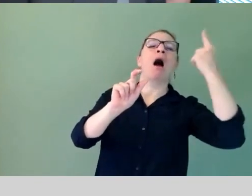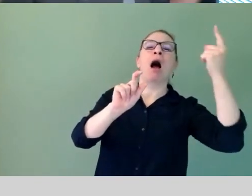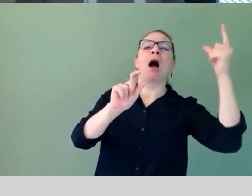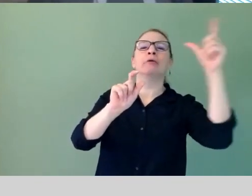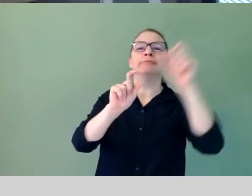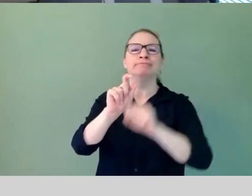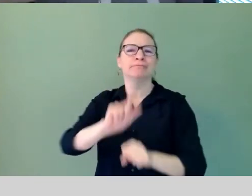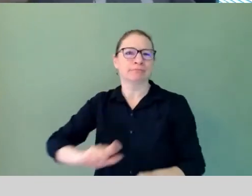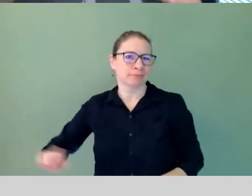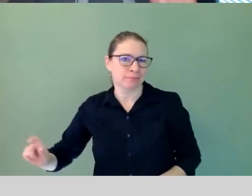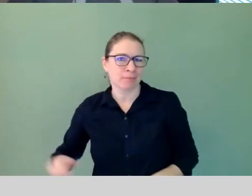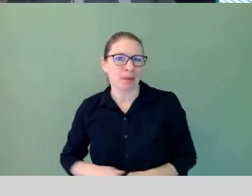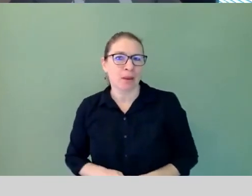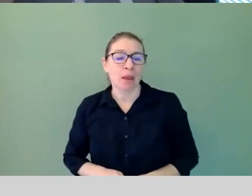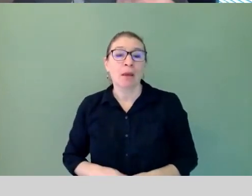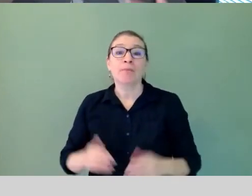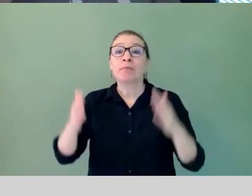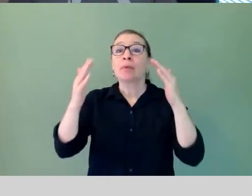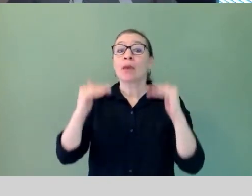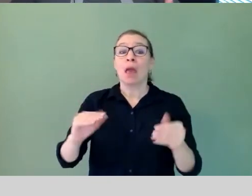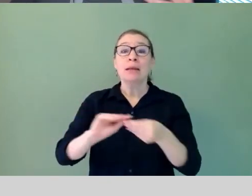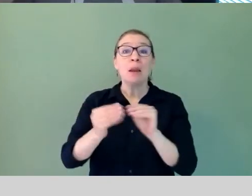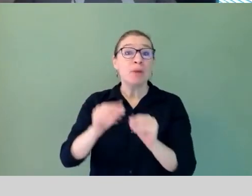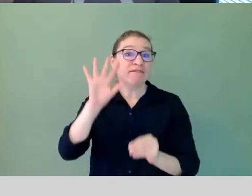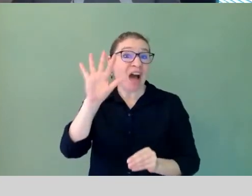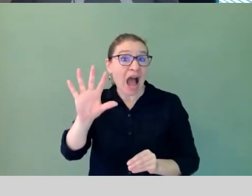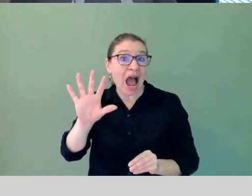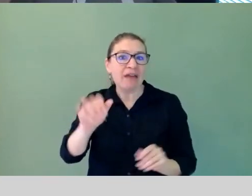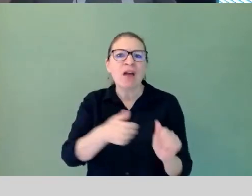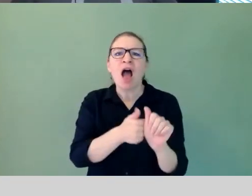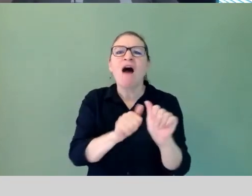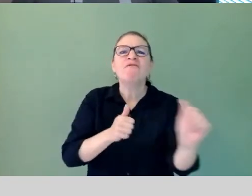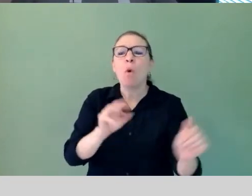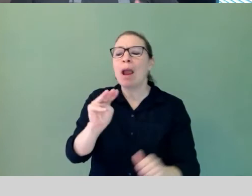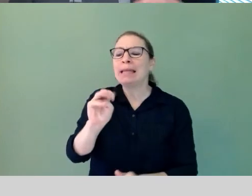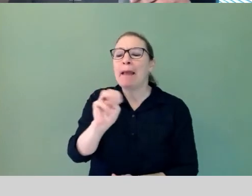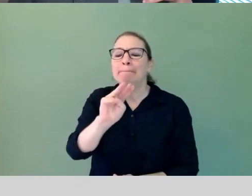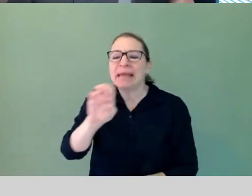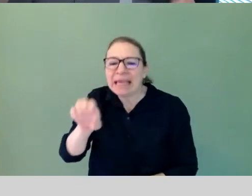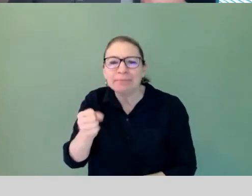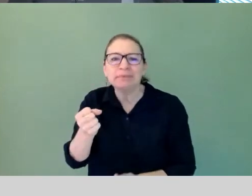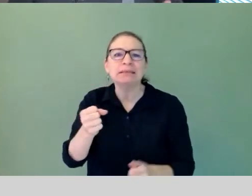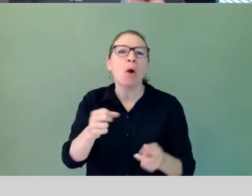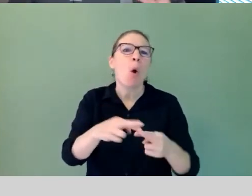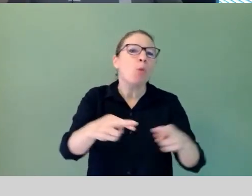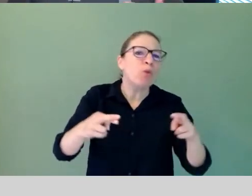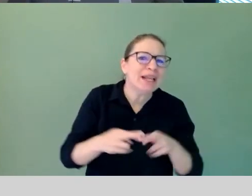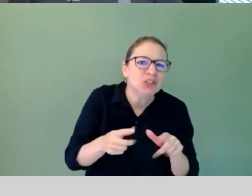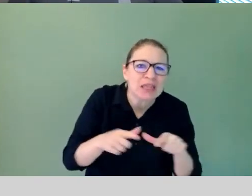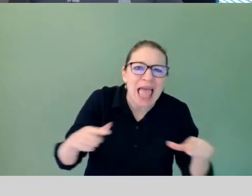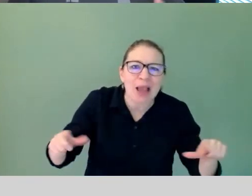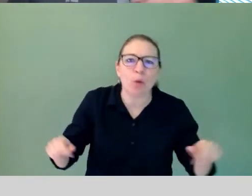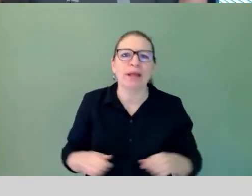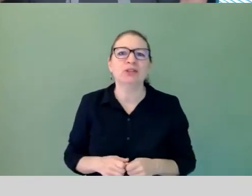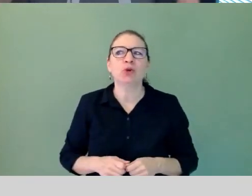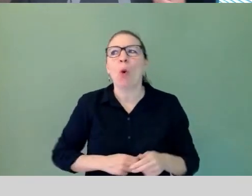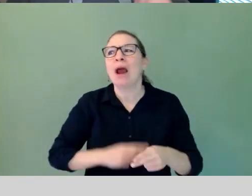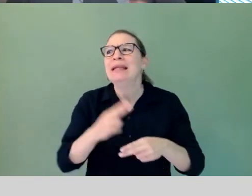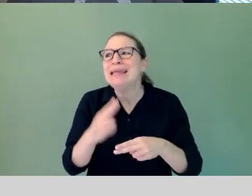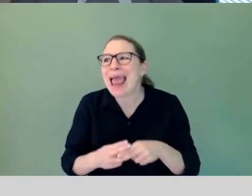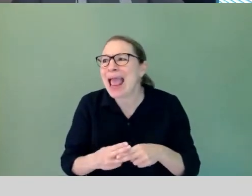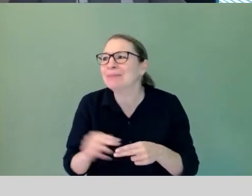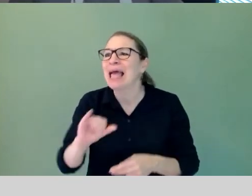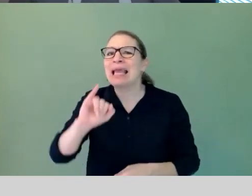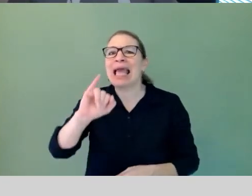5, avoid memes, idioms, and regional language. So, avoid using memes and idioms unless you are, once